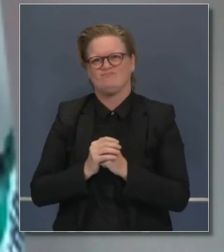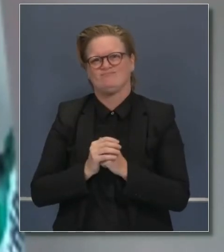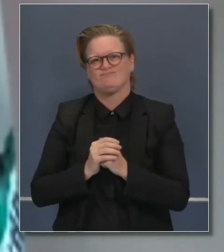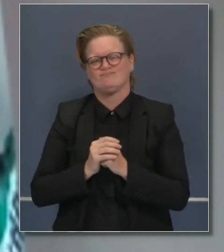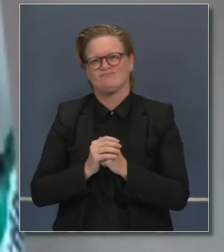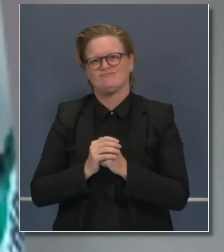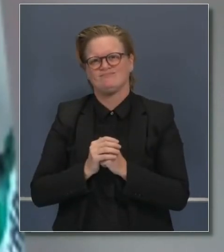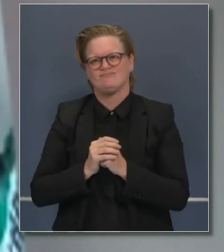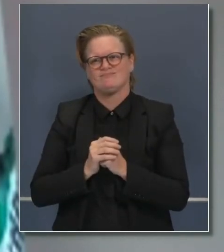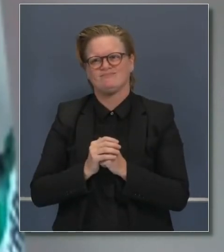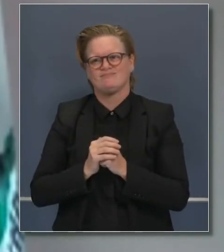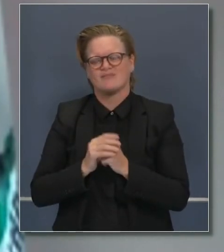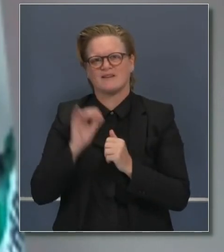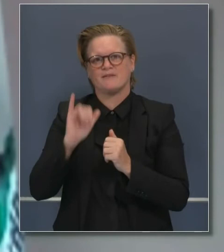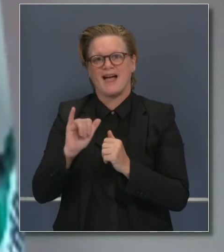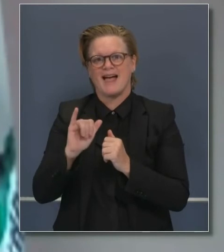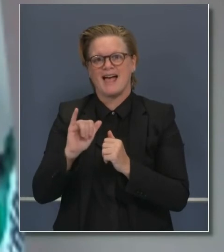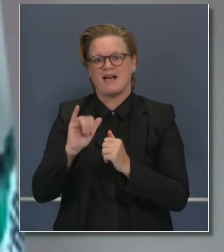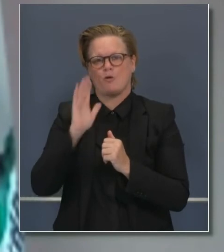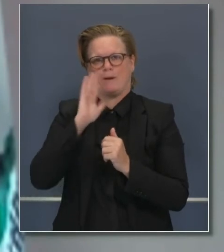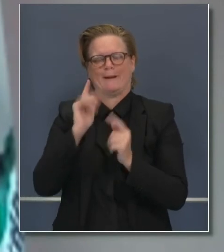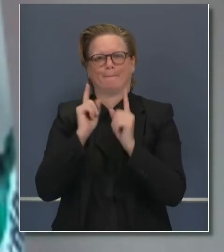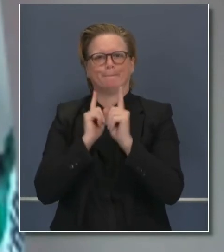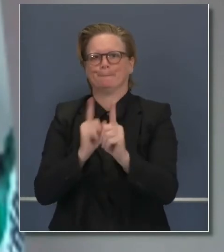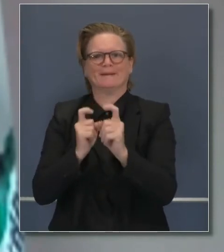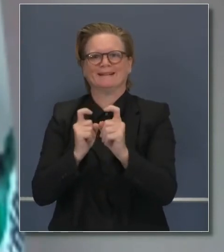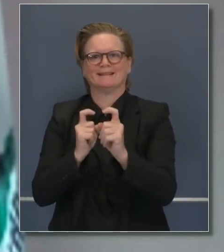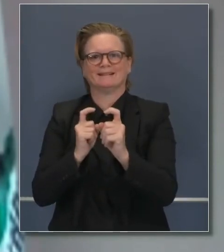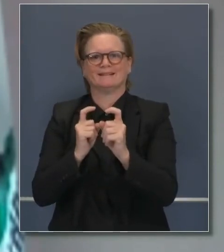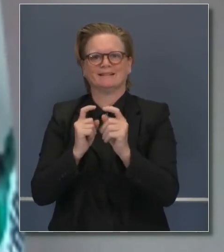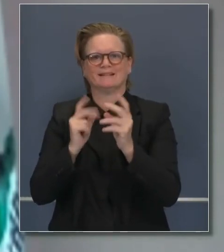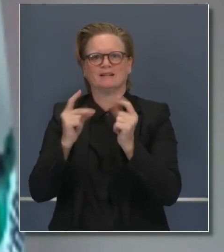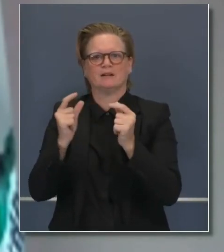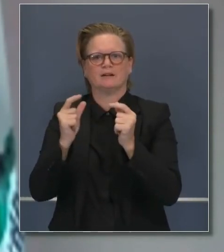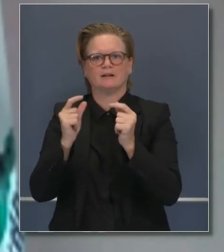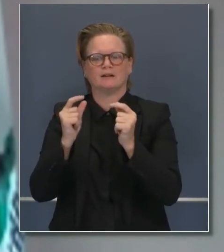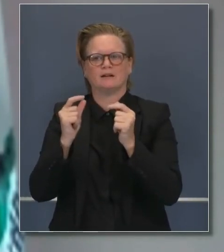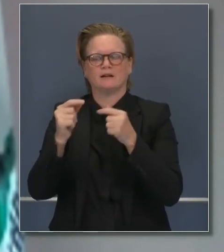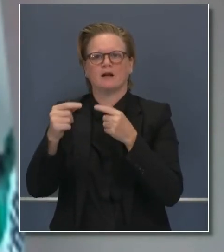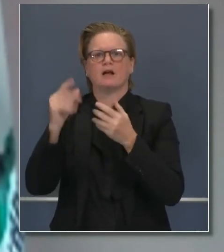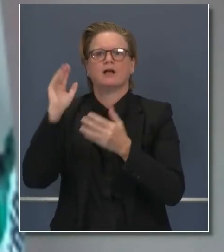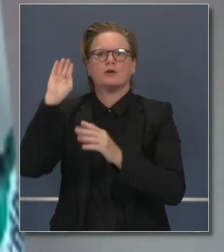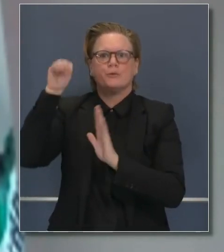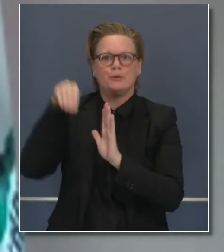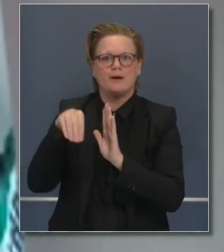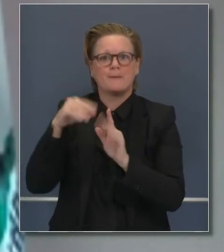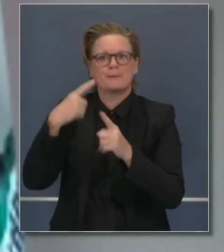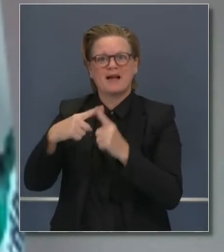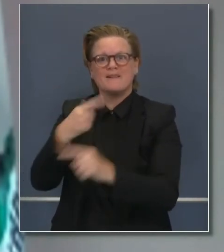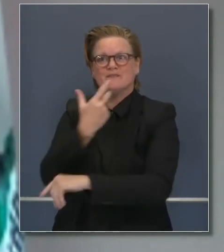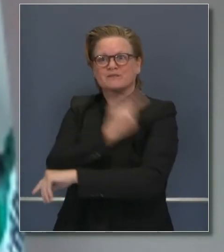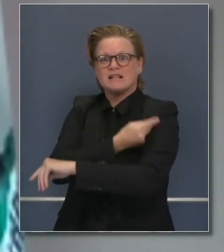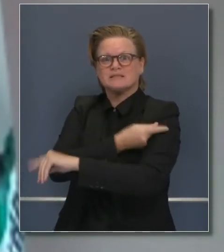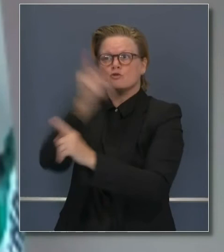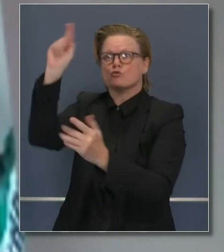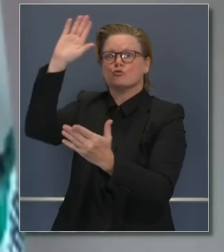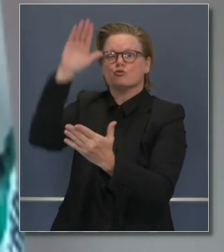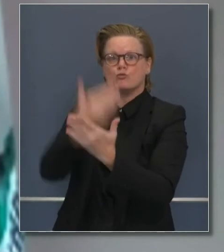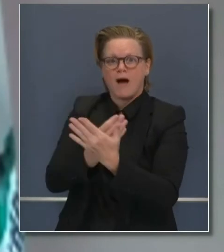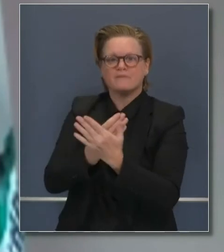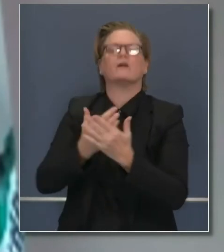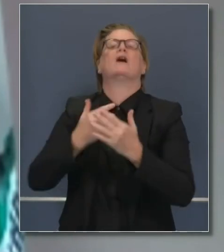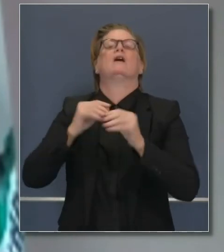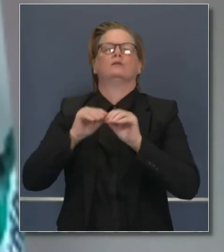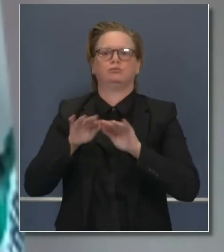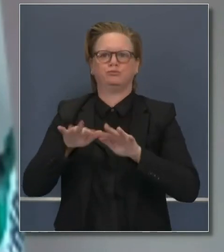hospitals, make sure that they're available not just for COVID care and taking care of individuals who are quite sick with COVID, but for